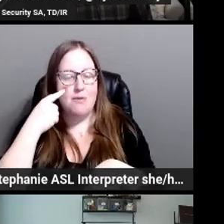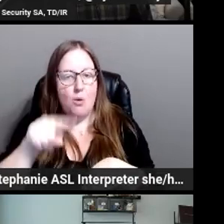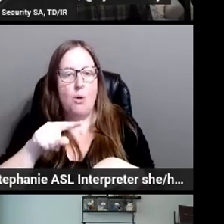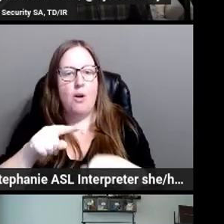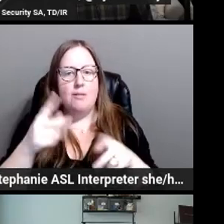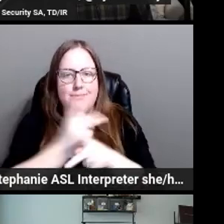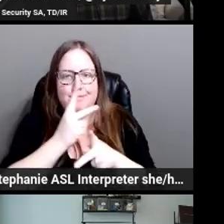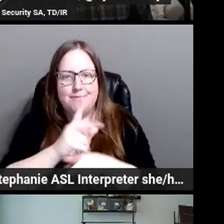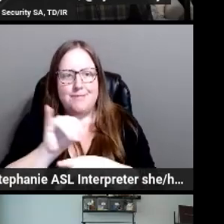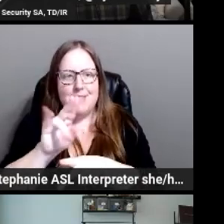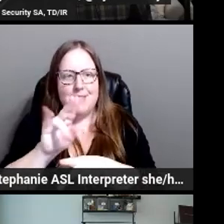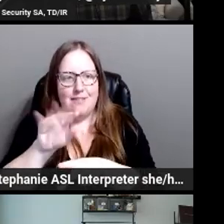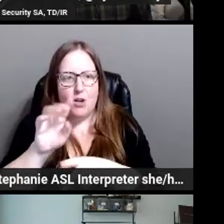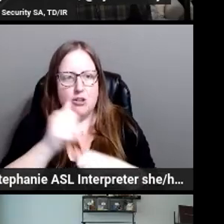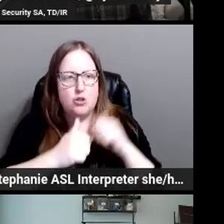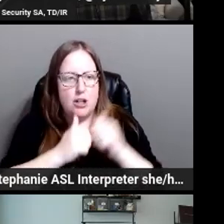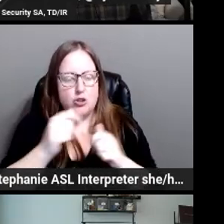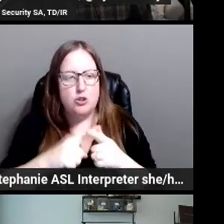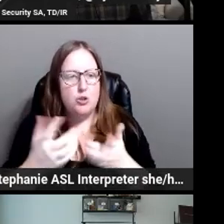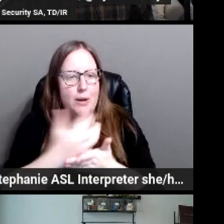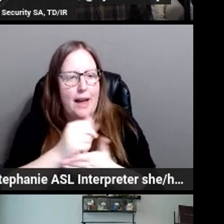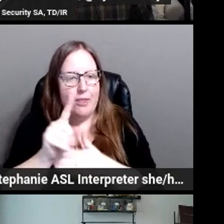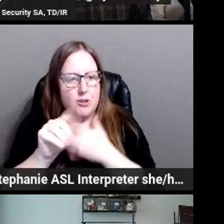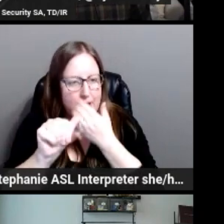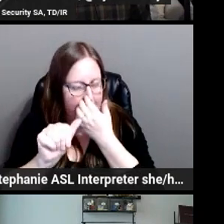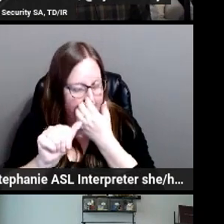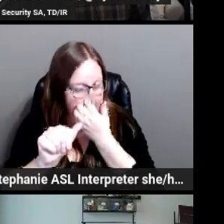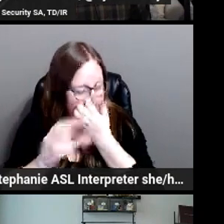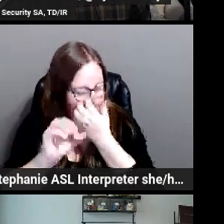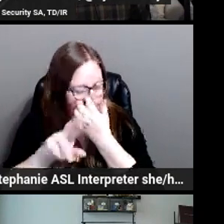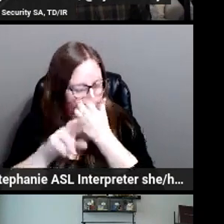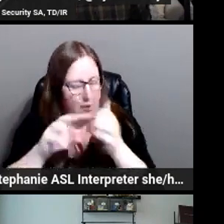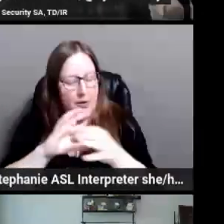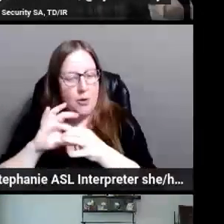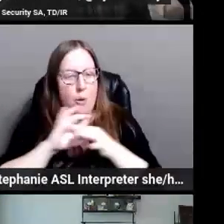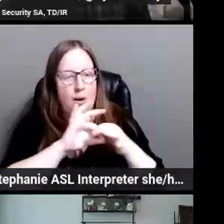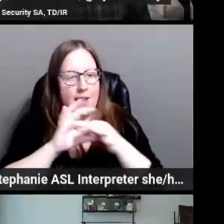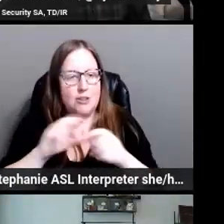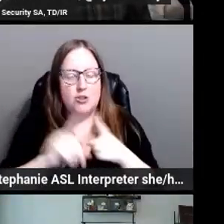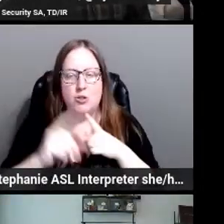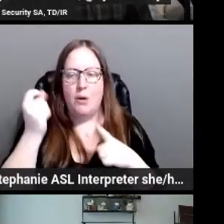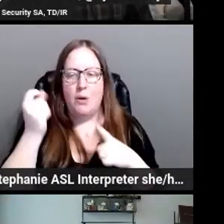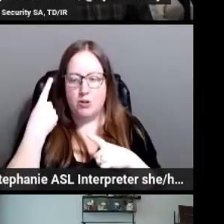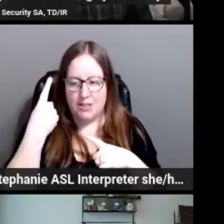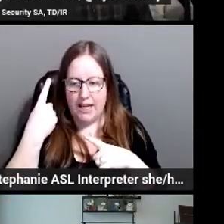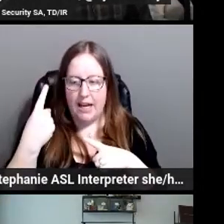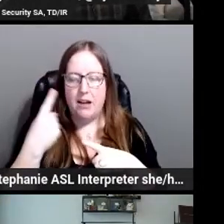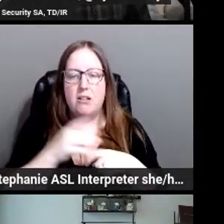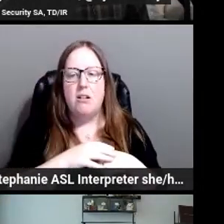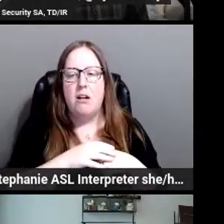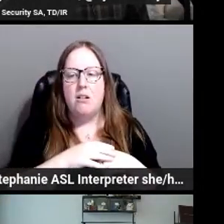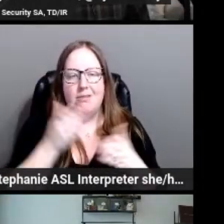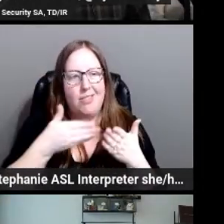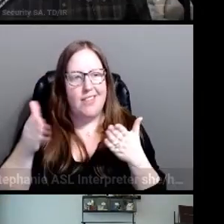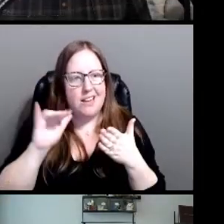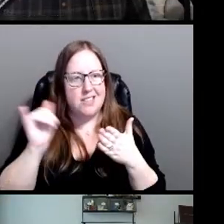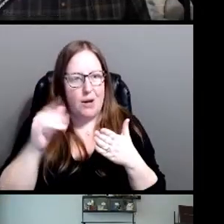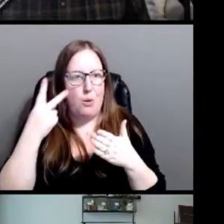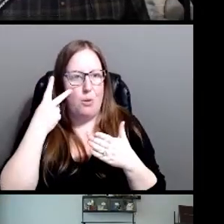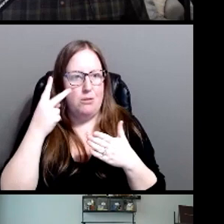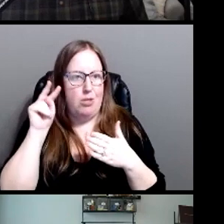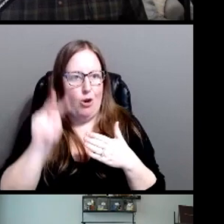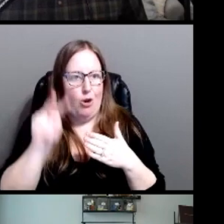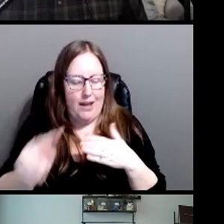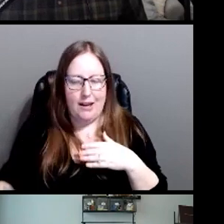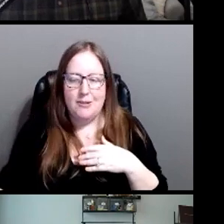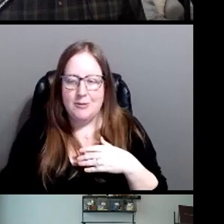infrastructure just to gather data, just to create correlation, to understand things like what we're looking at here.